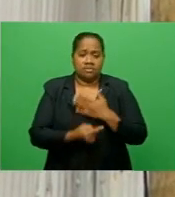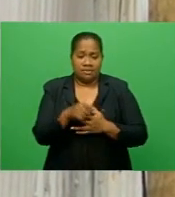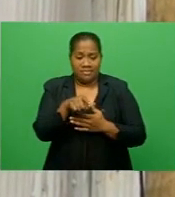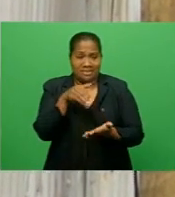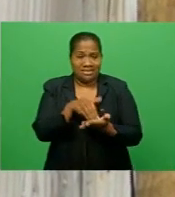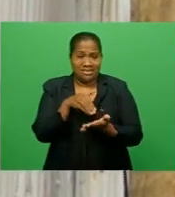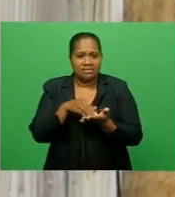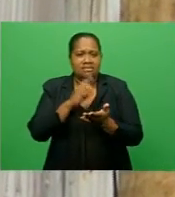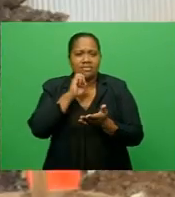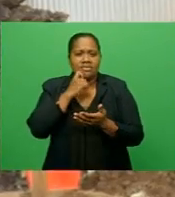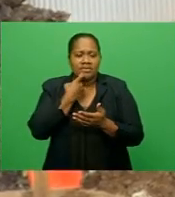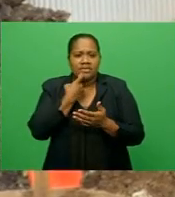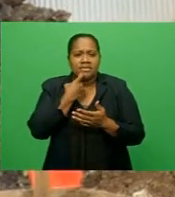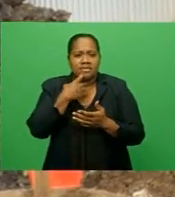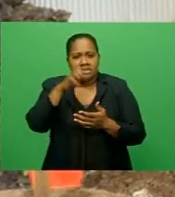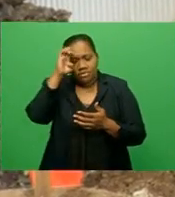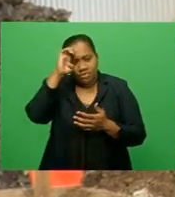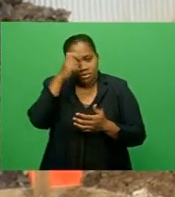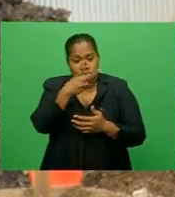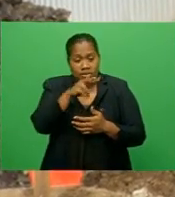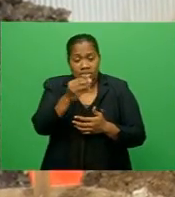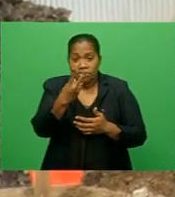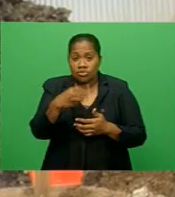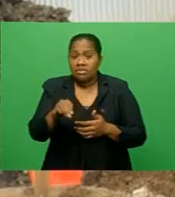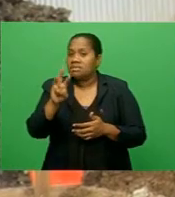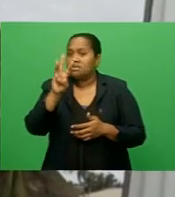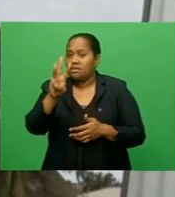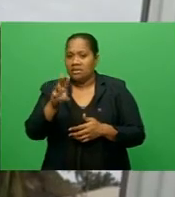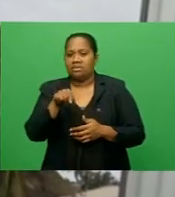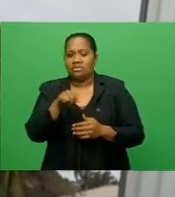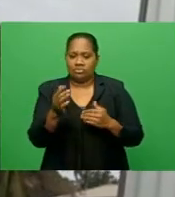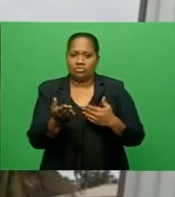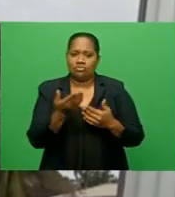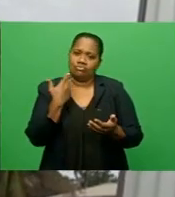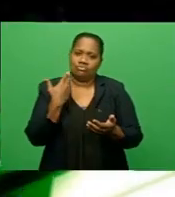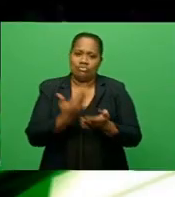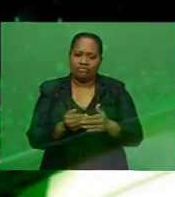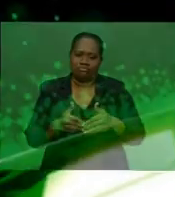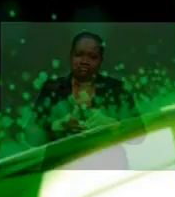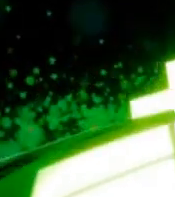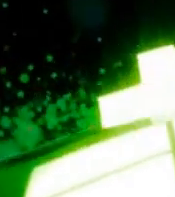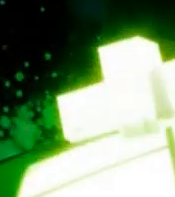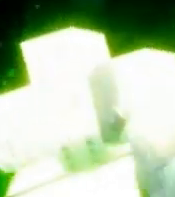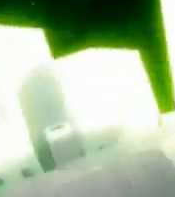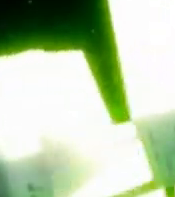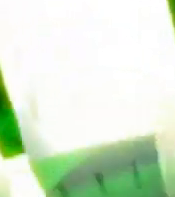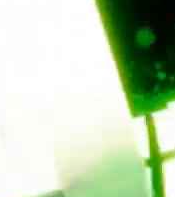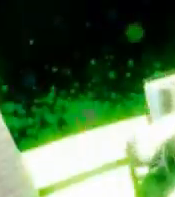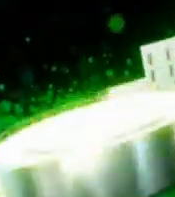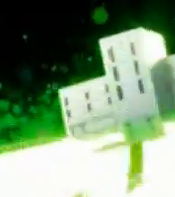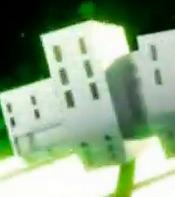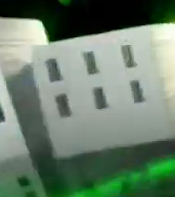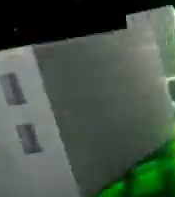to be completed by 2023. Pranita Prakash, FBC News.